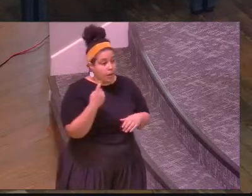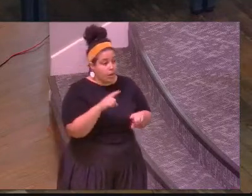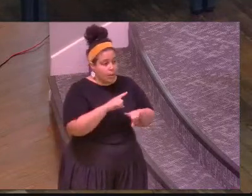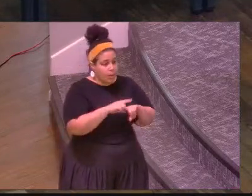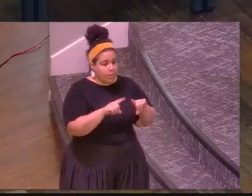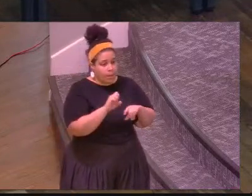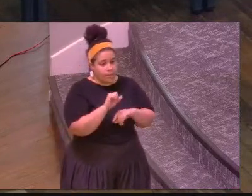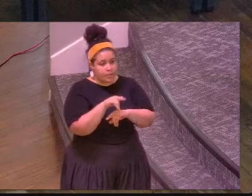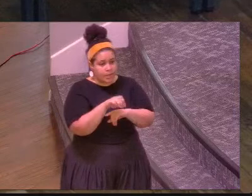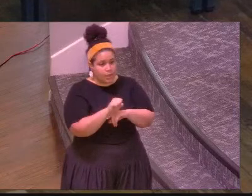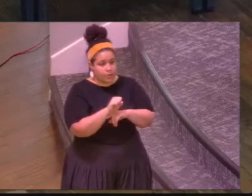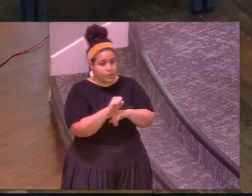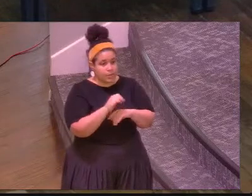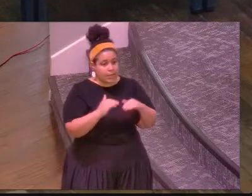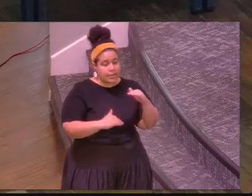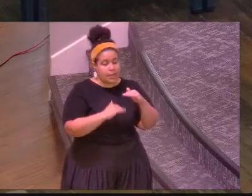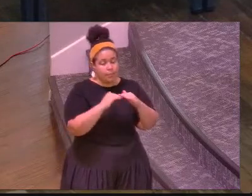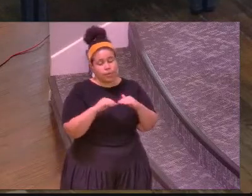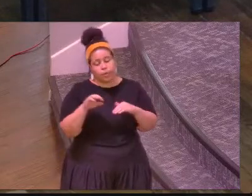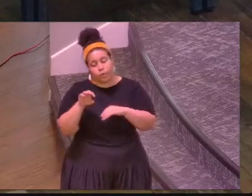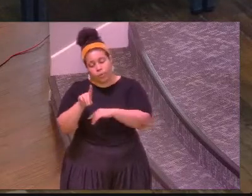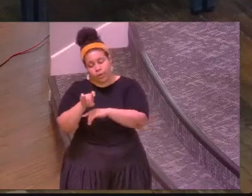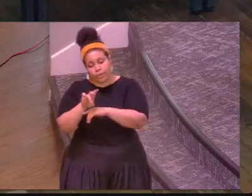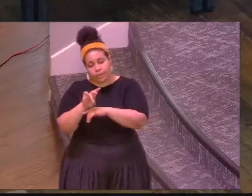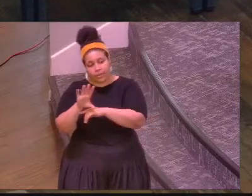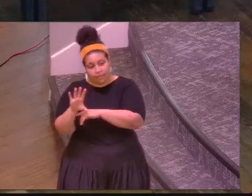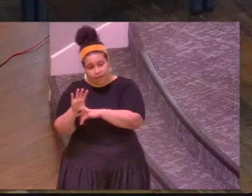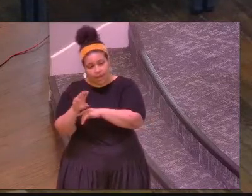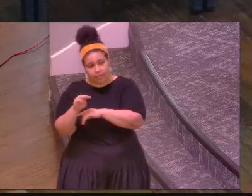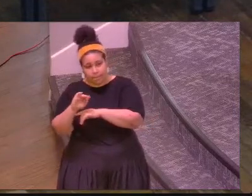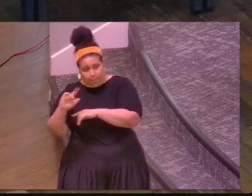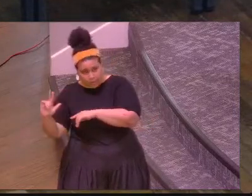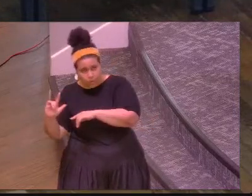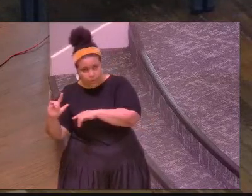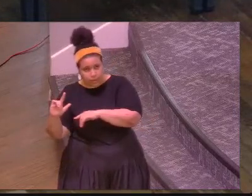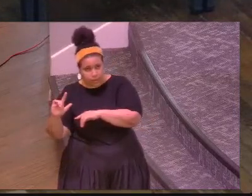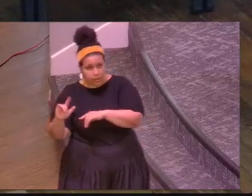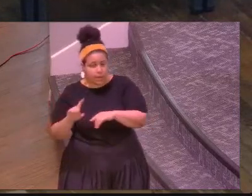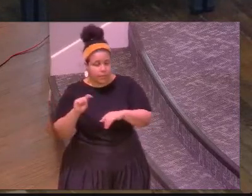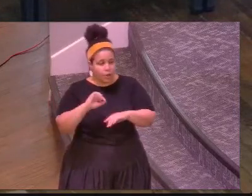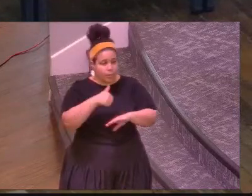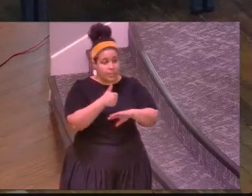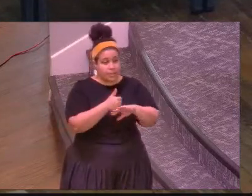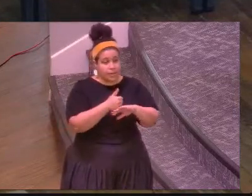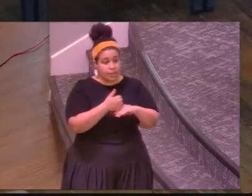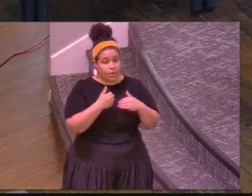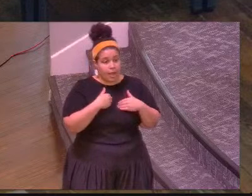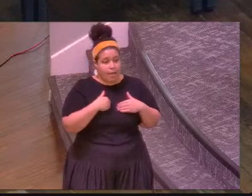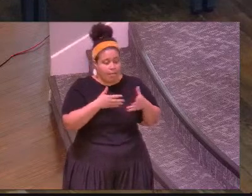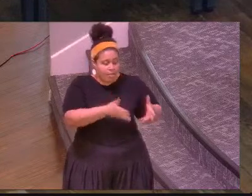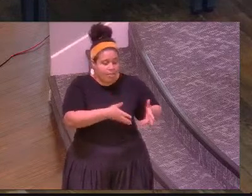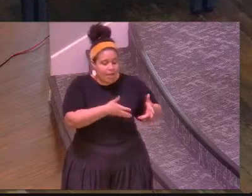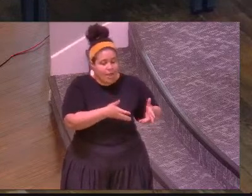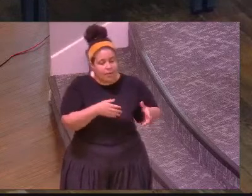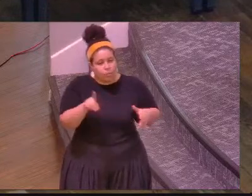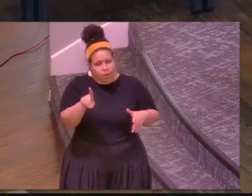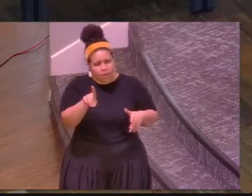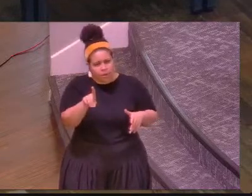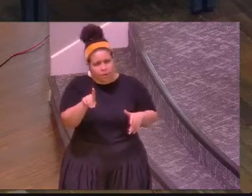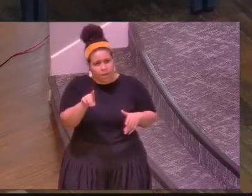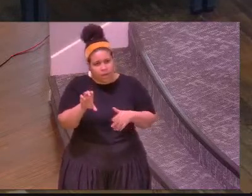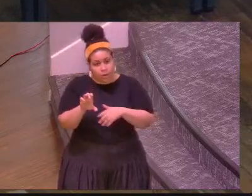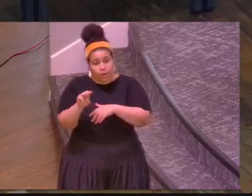million, and you'll be borrowing 75 million. And so you'll have roughly 100 million left to pay for other projects outside your